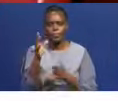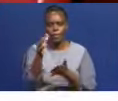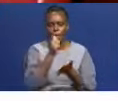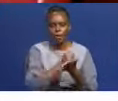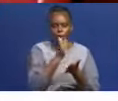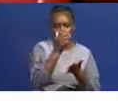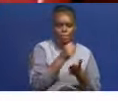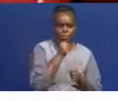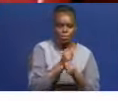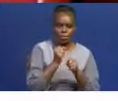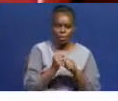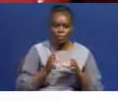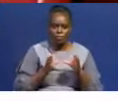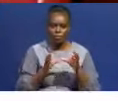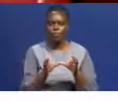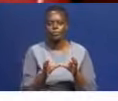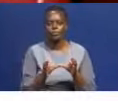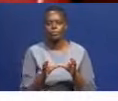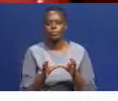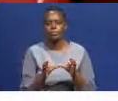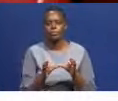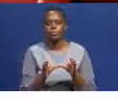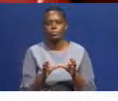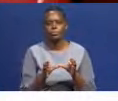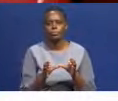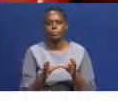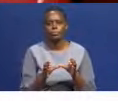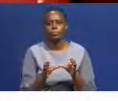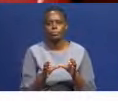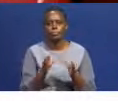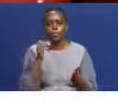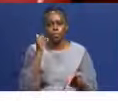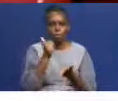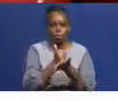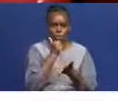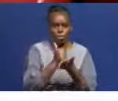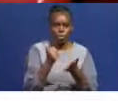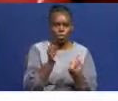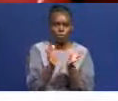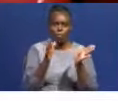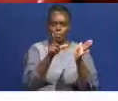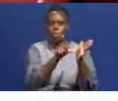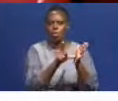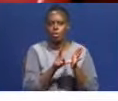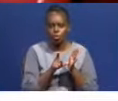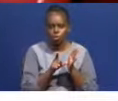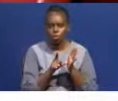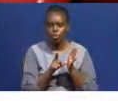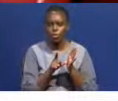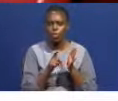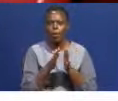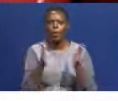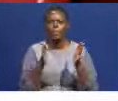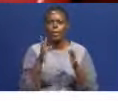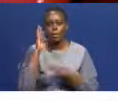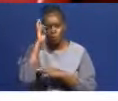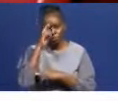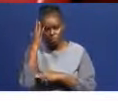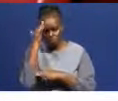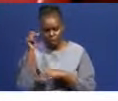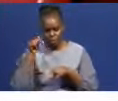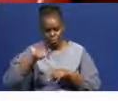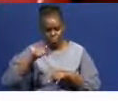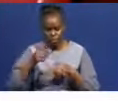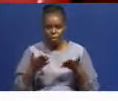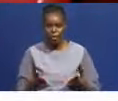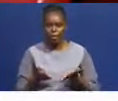appointed a task force to audit our public debt, which is one of the biggest reasons why we are here